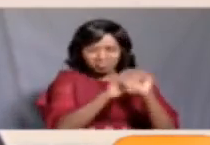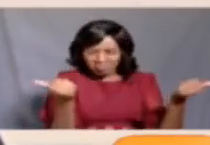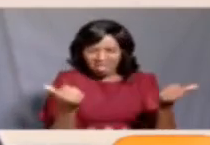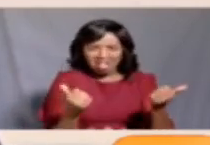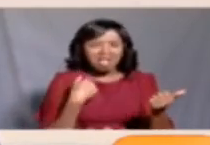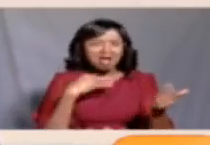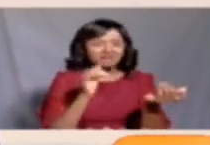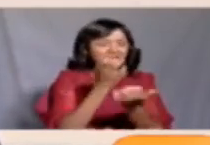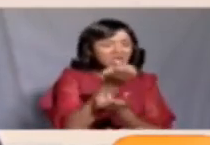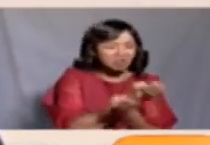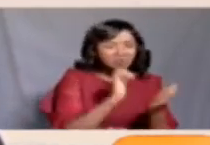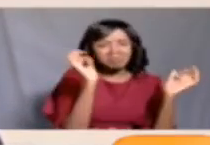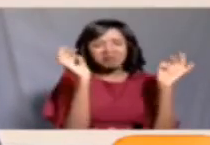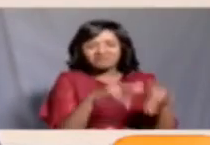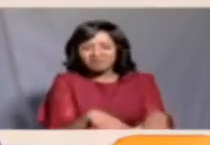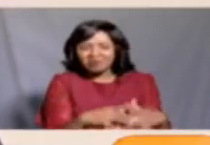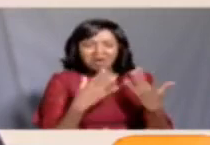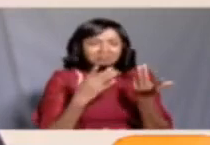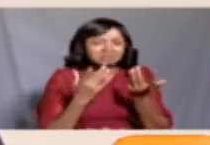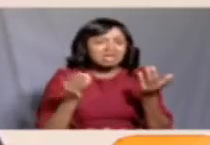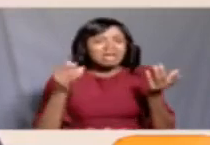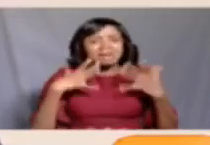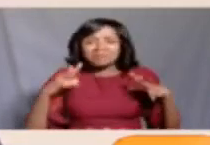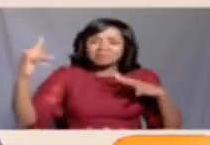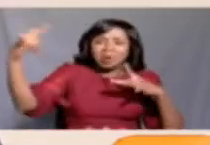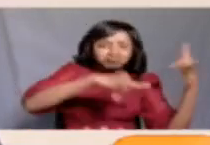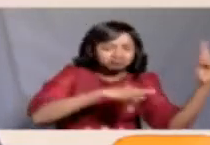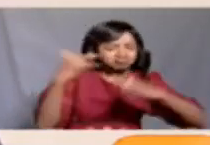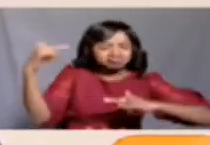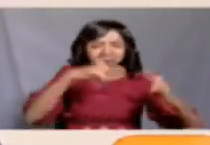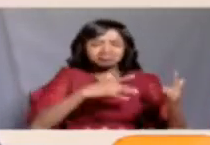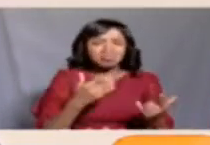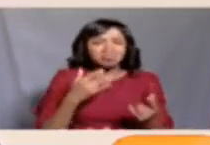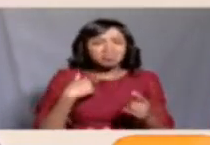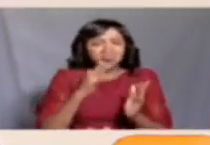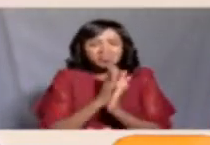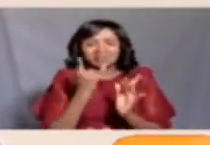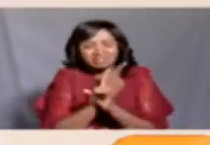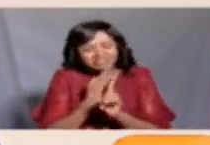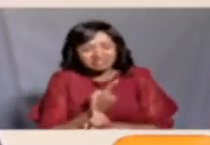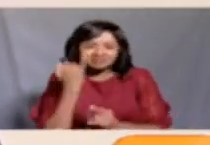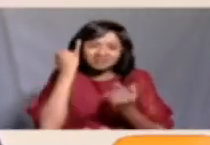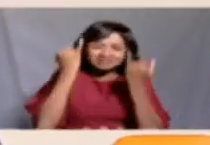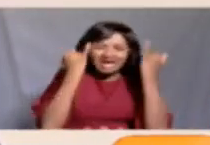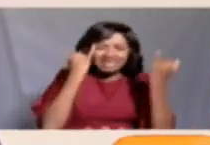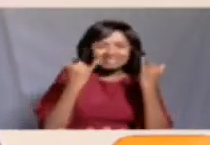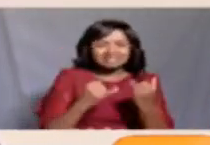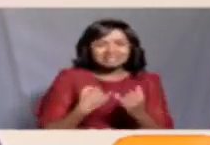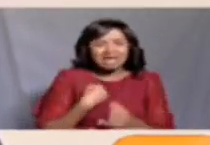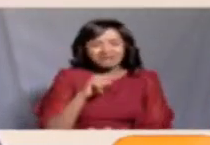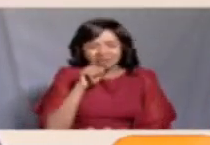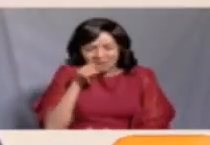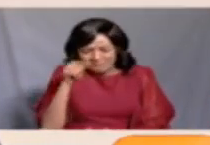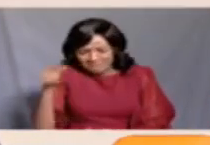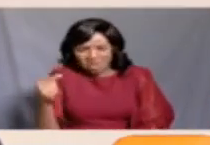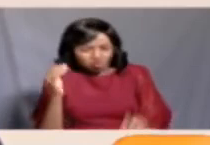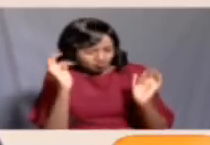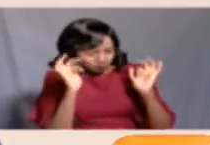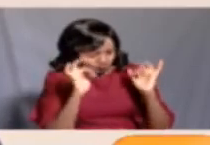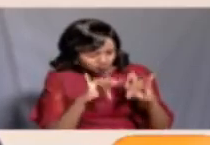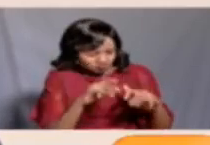economic forums, there's all these things. People flying from all over the world. We're the epicenter of all these amazing billion-dollar